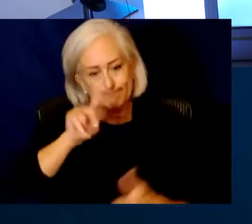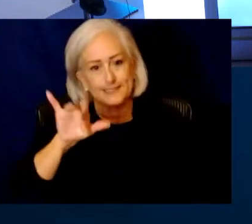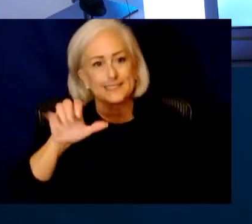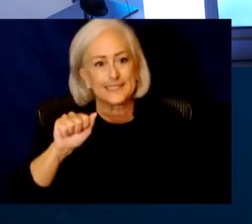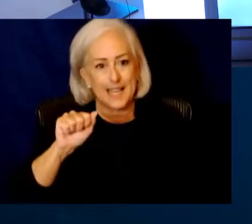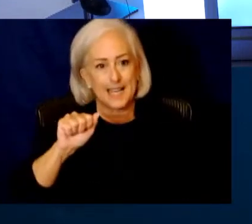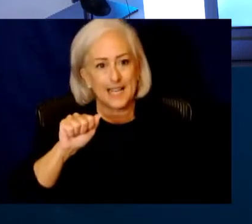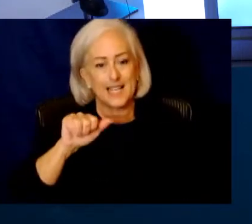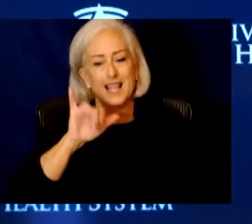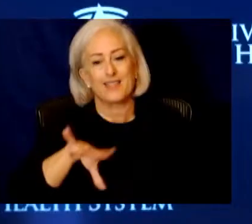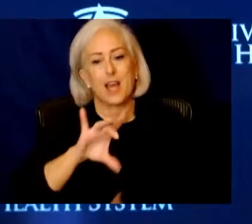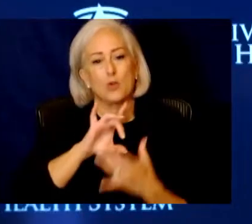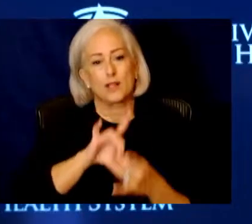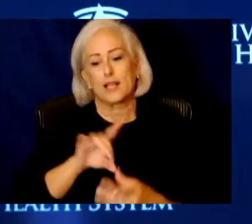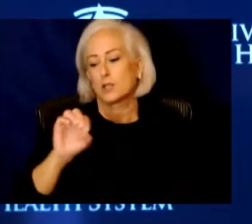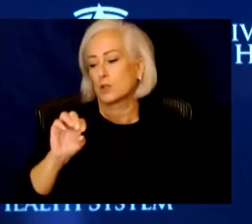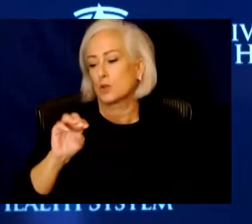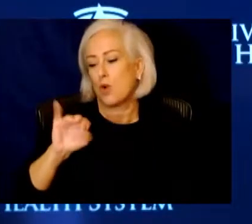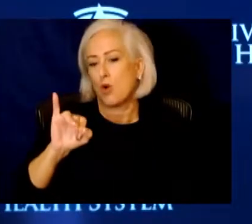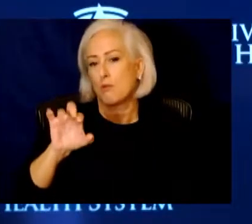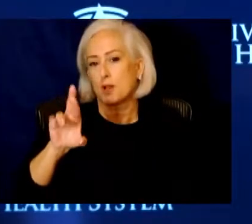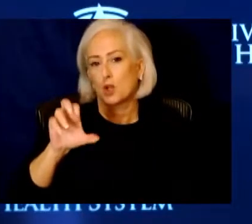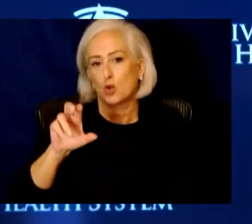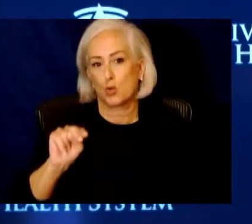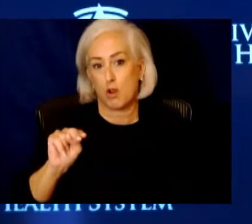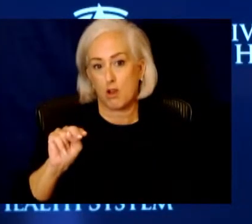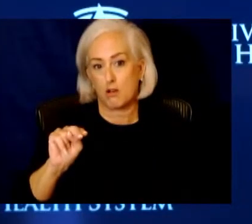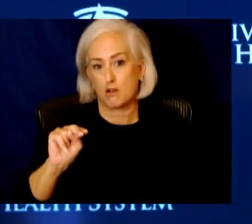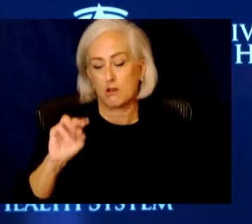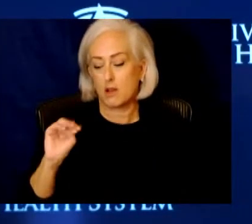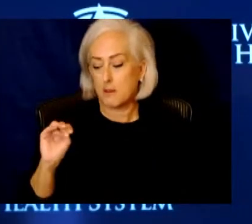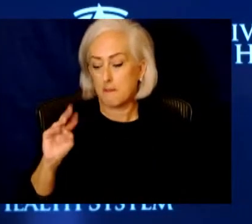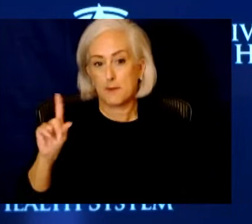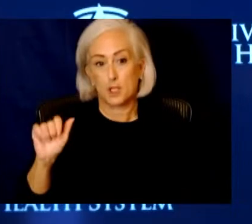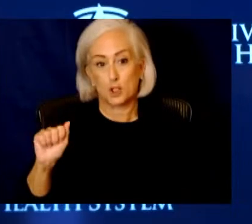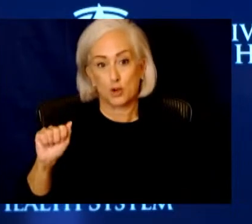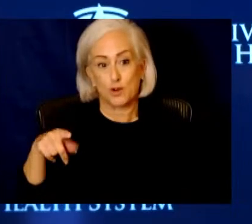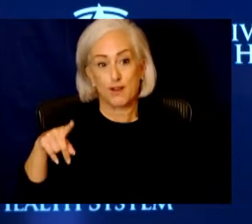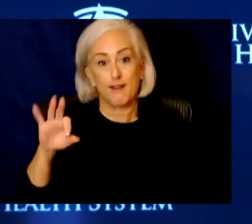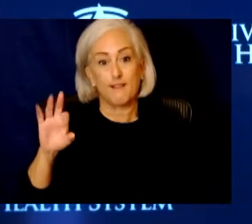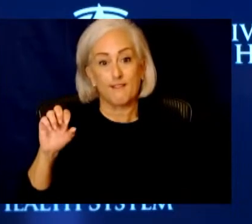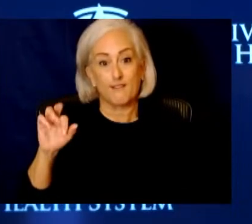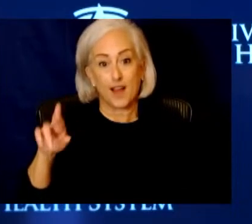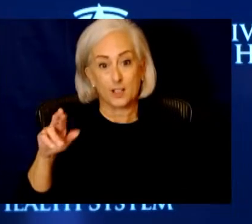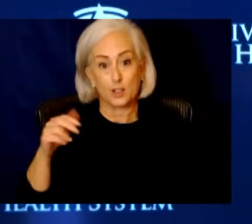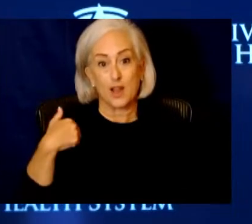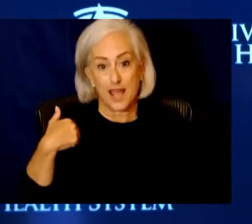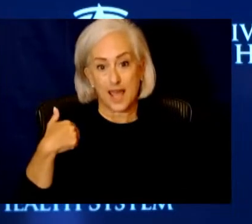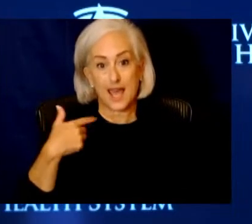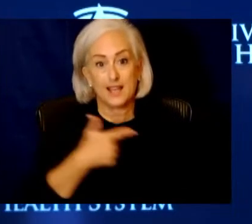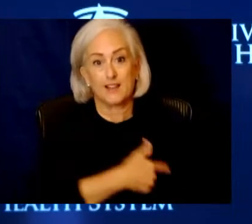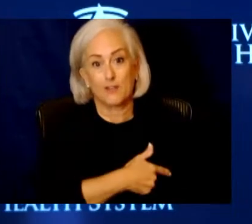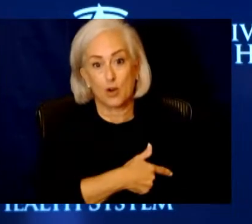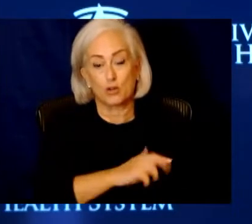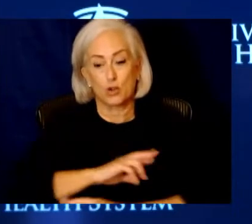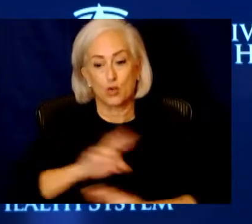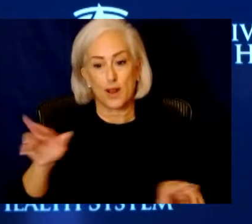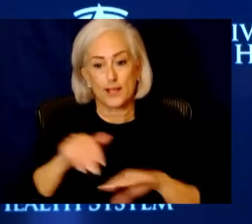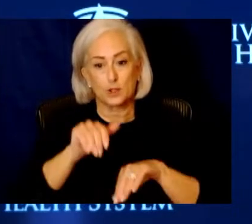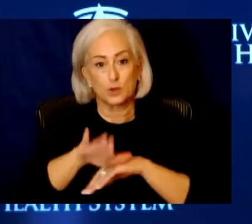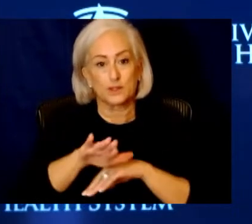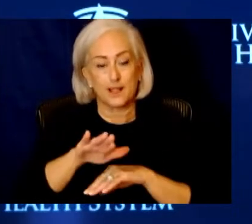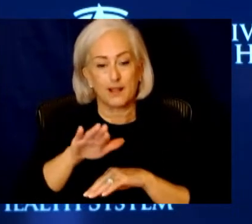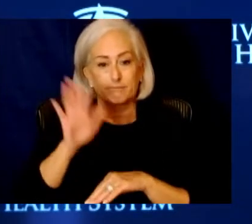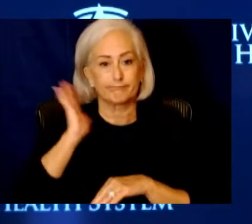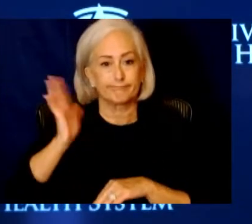Omicron, because both Pfizer and Moderna had ready doses to be sent out by July or August. But what the FDA